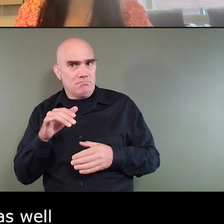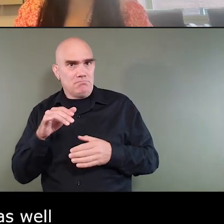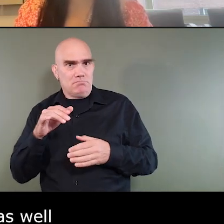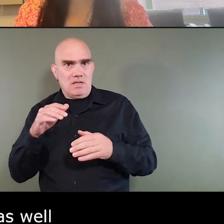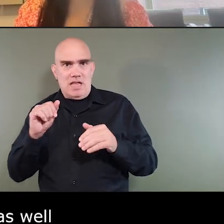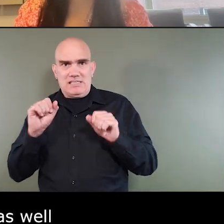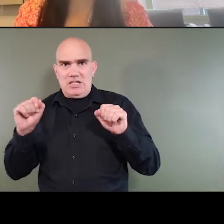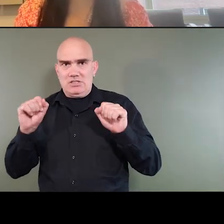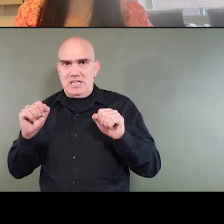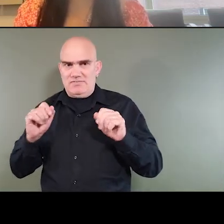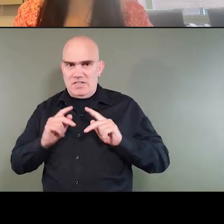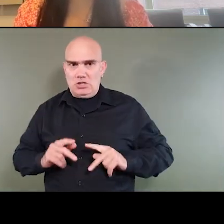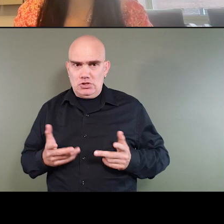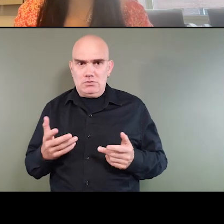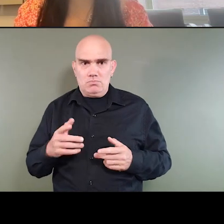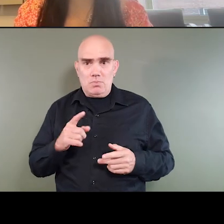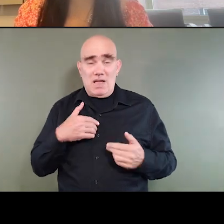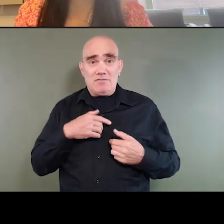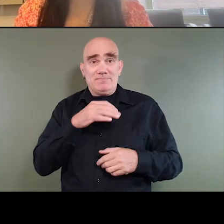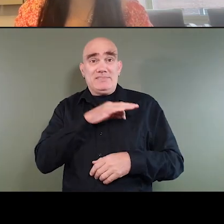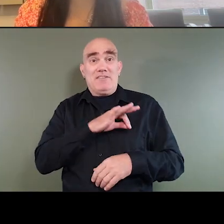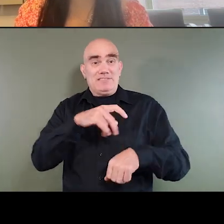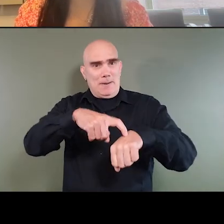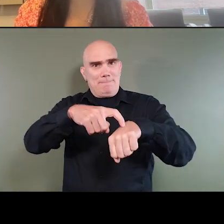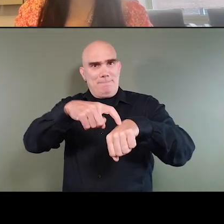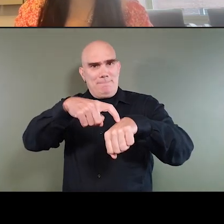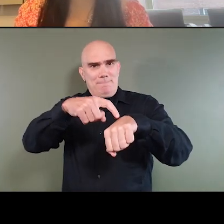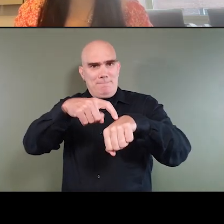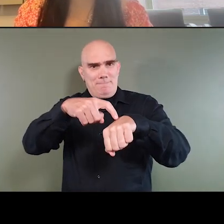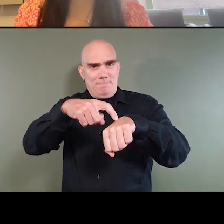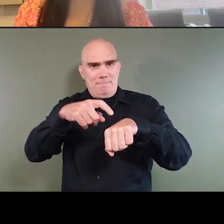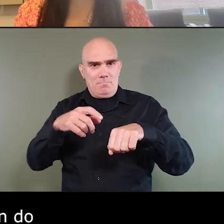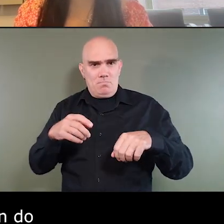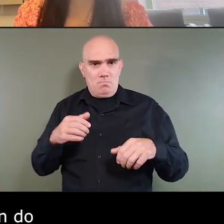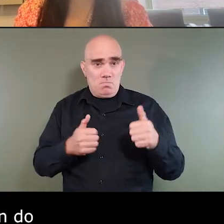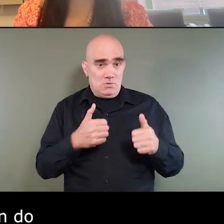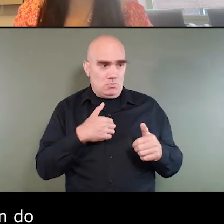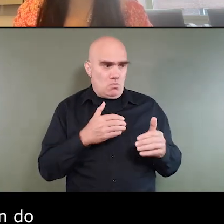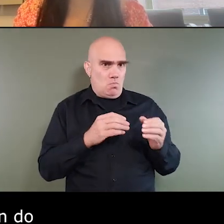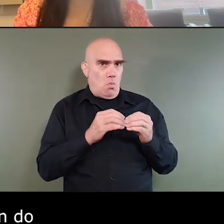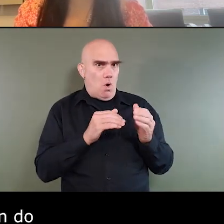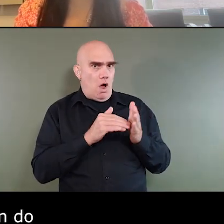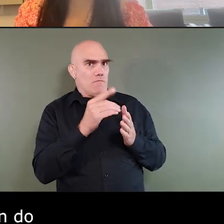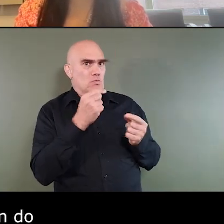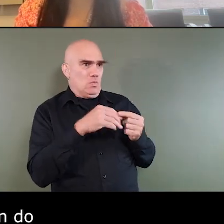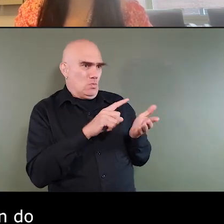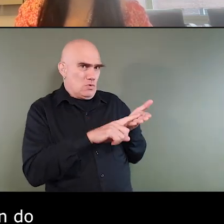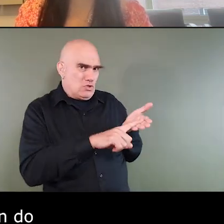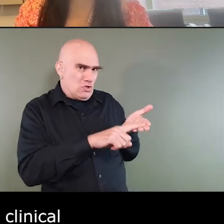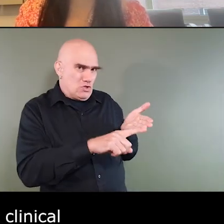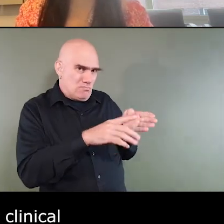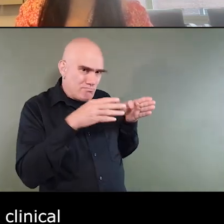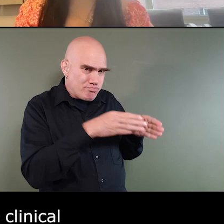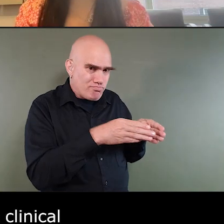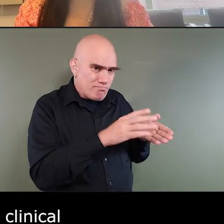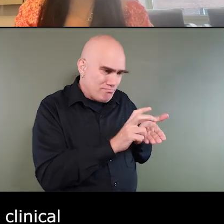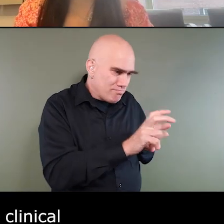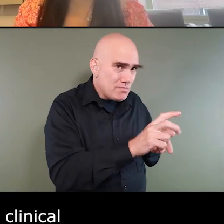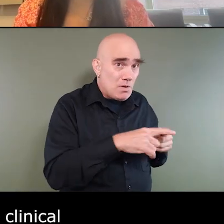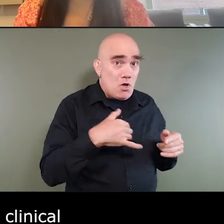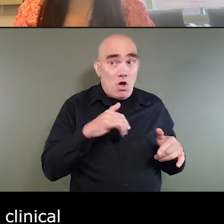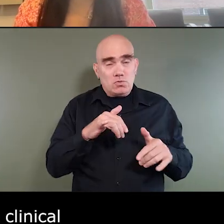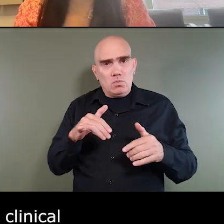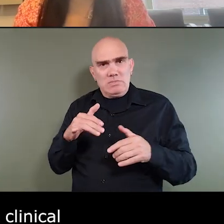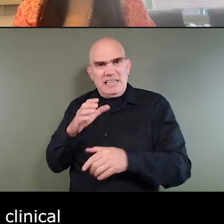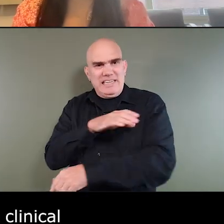exercise physiology, when we have the benefit of time, which we more often do in the research side, but we try to